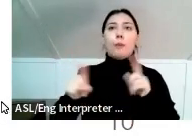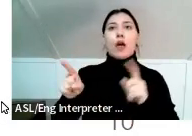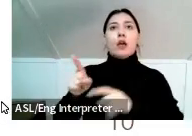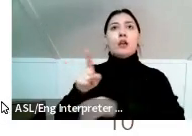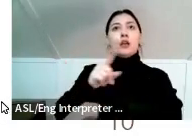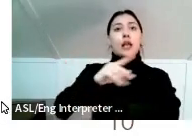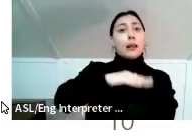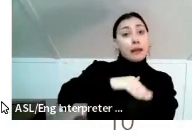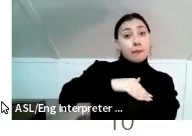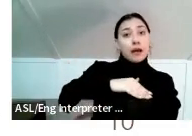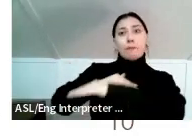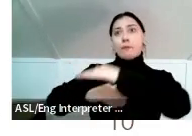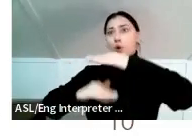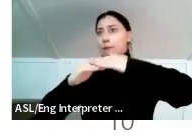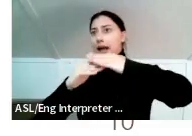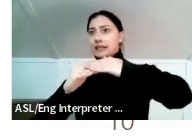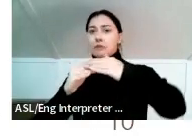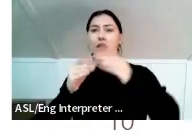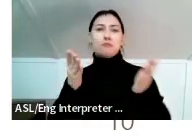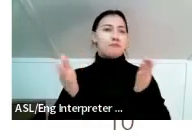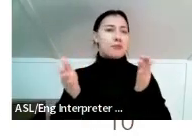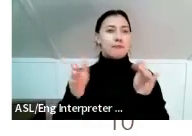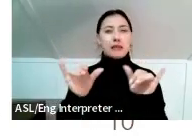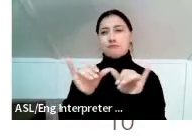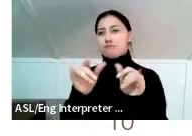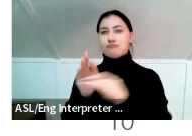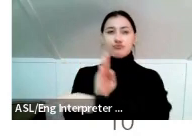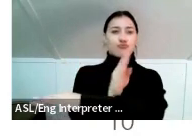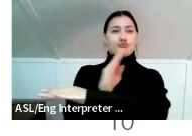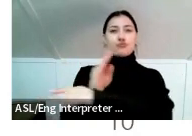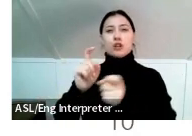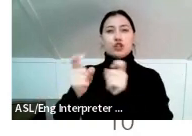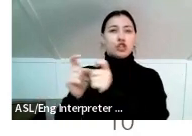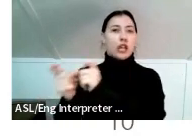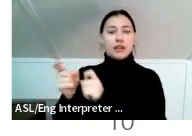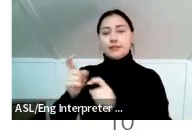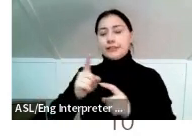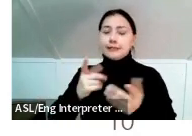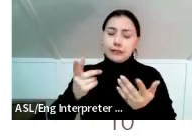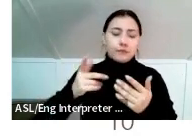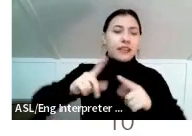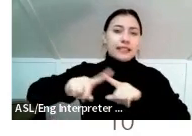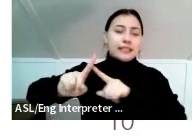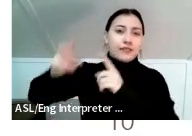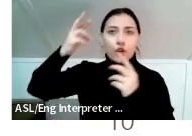may change depending on all of the factors previously mentioned.